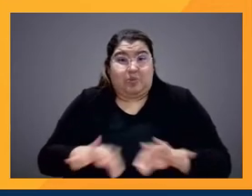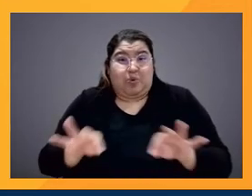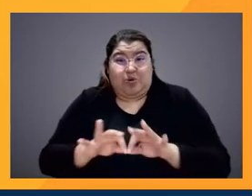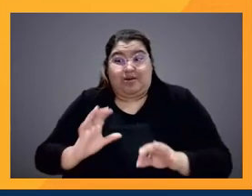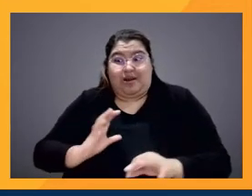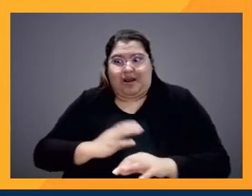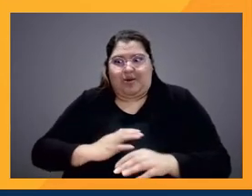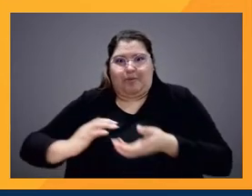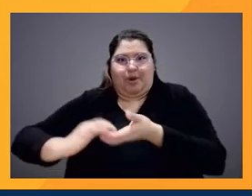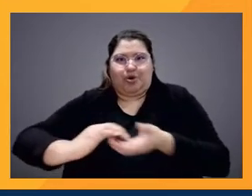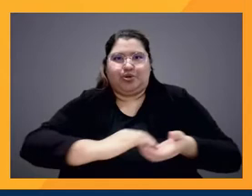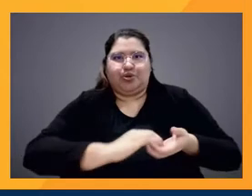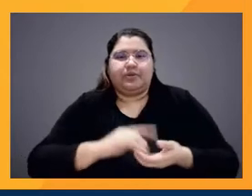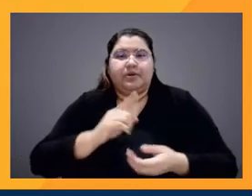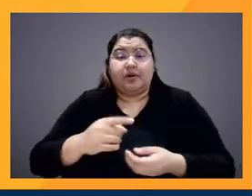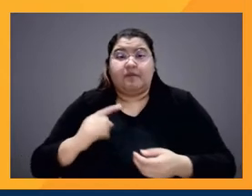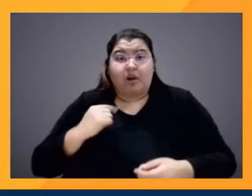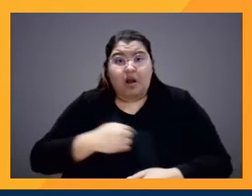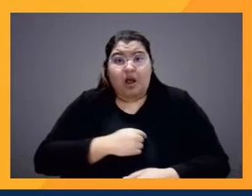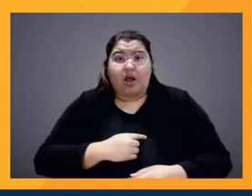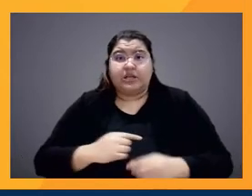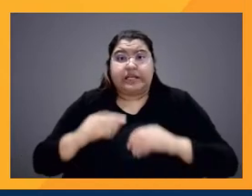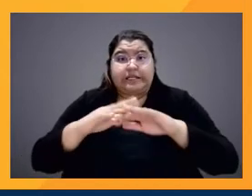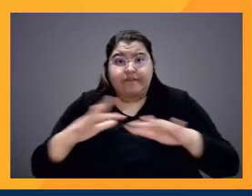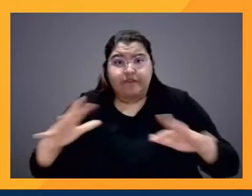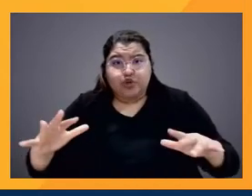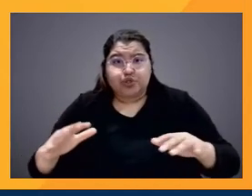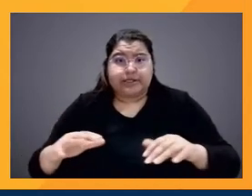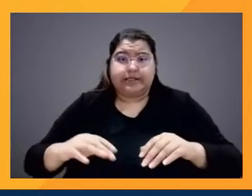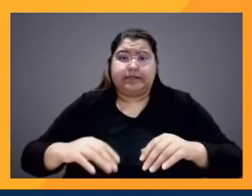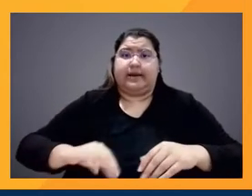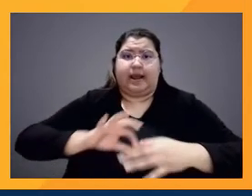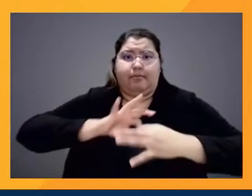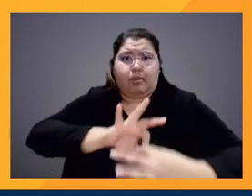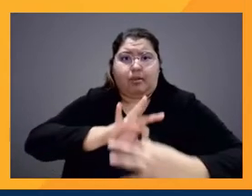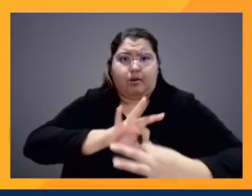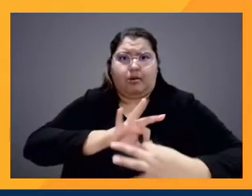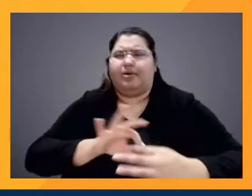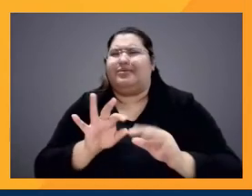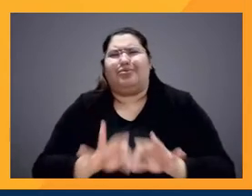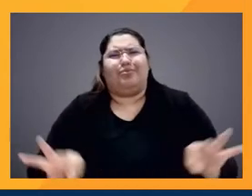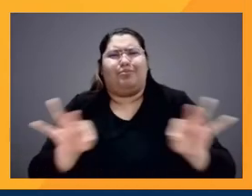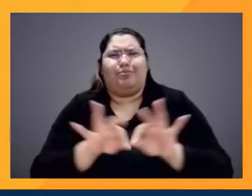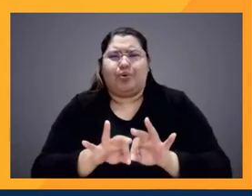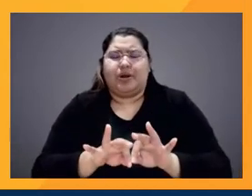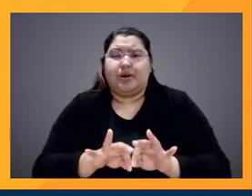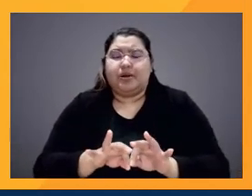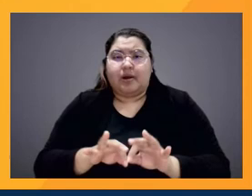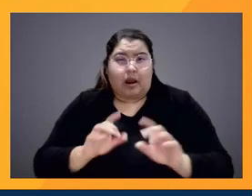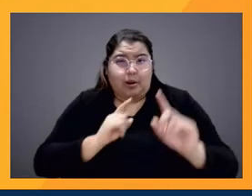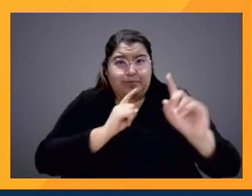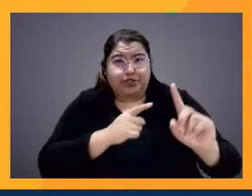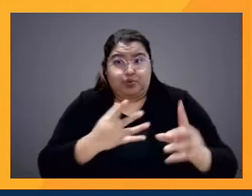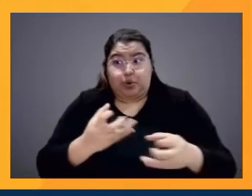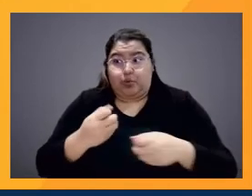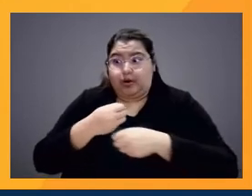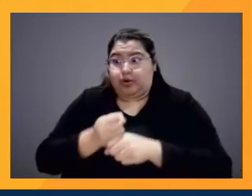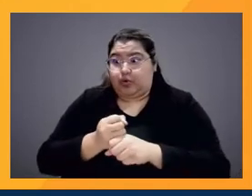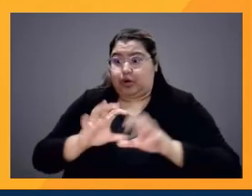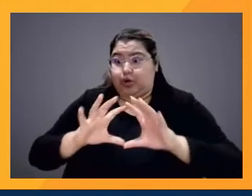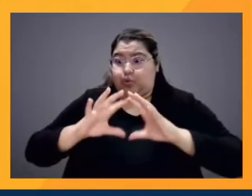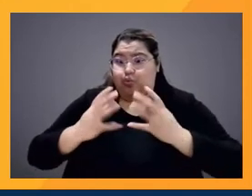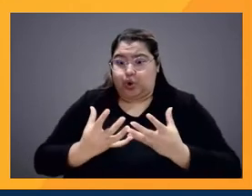children. We overwhelmingly tend to be typically married or have a partner and have young kids at home. So we're talking about women who are trying to make